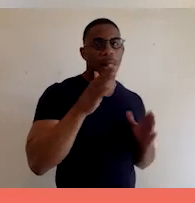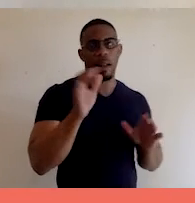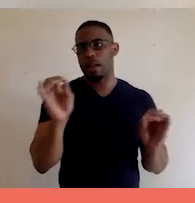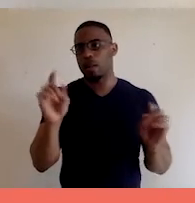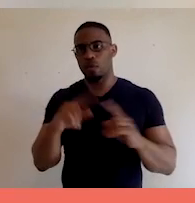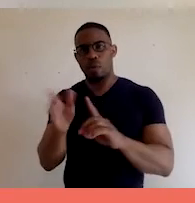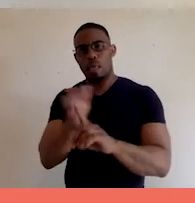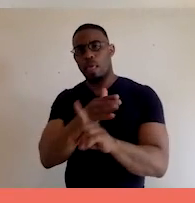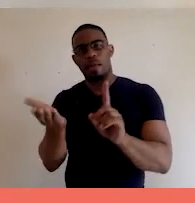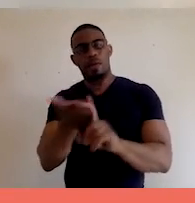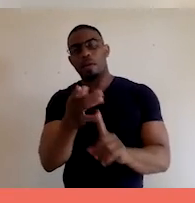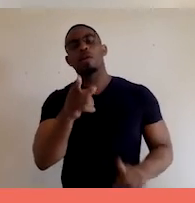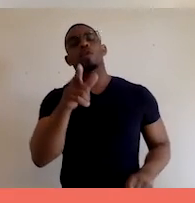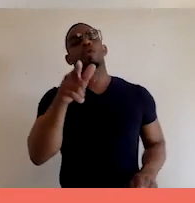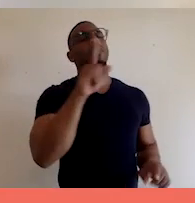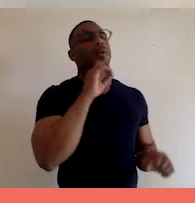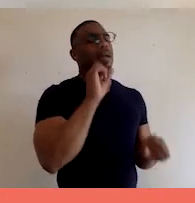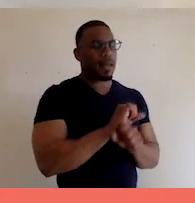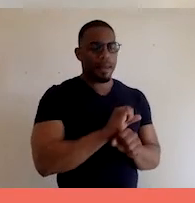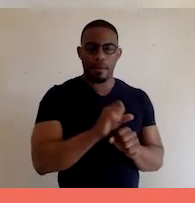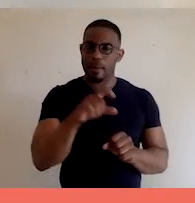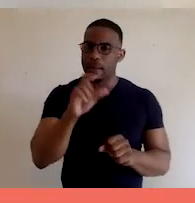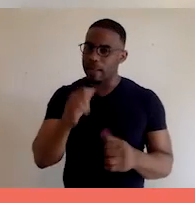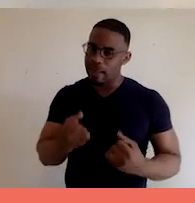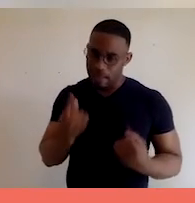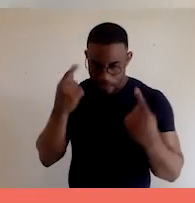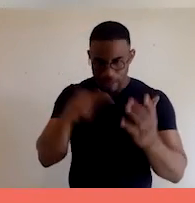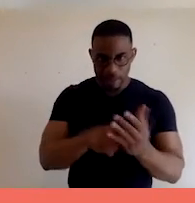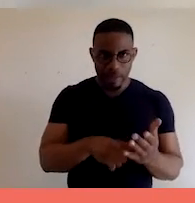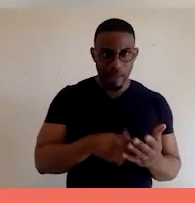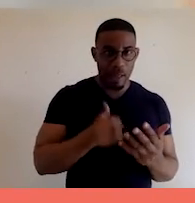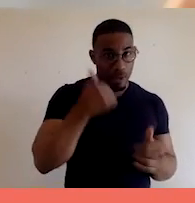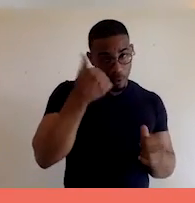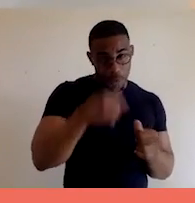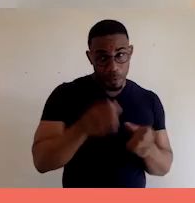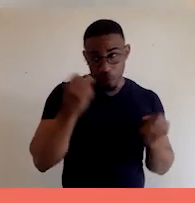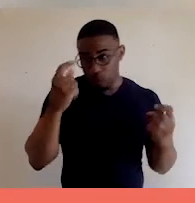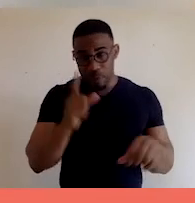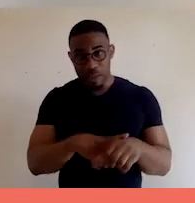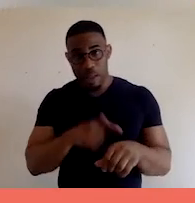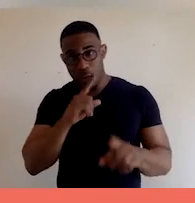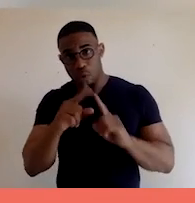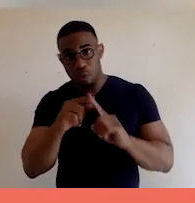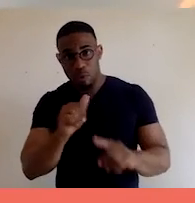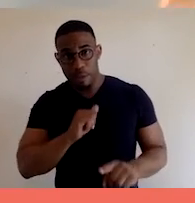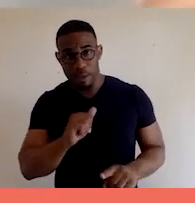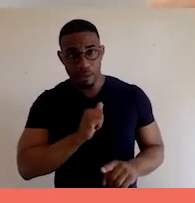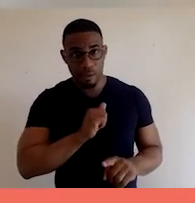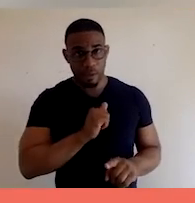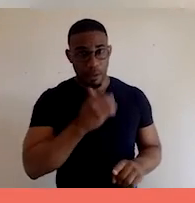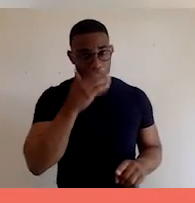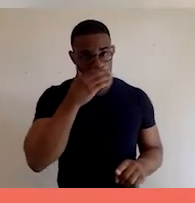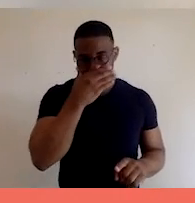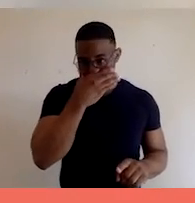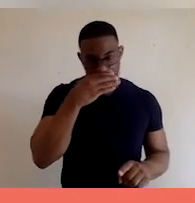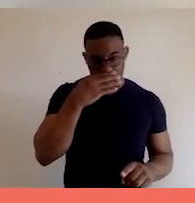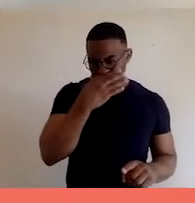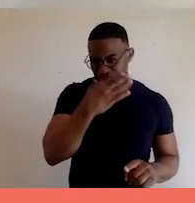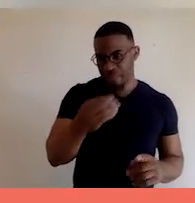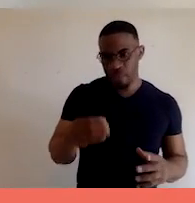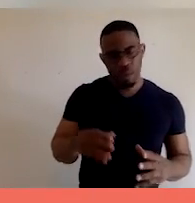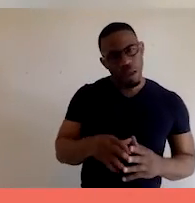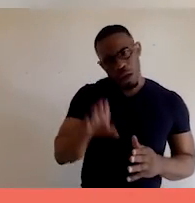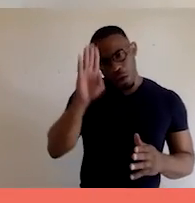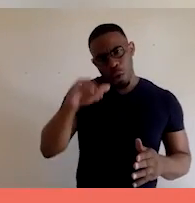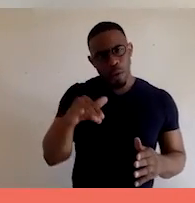to dissuade you. You absolutely got this. And I remember so many times I would talk to myself. And,